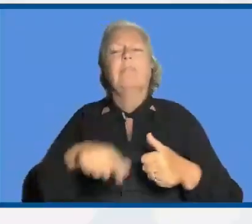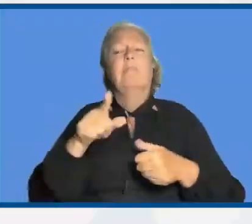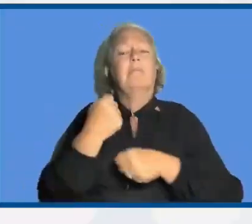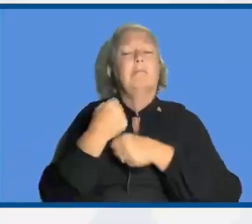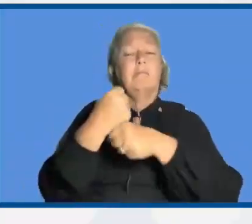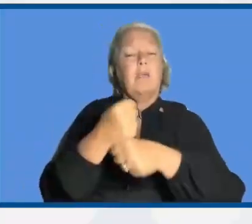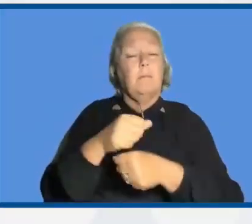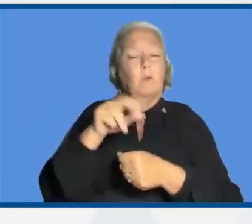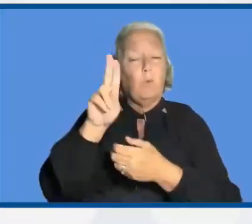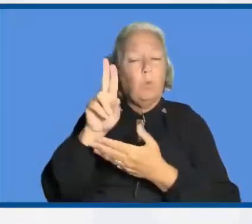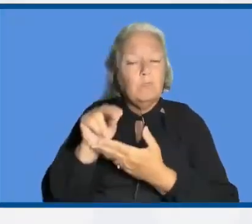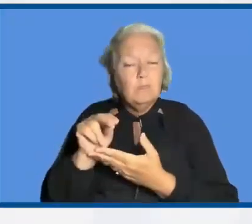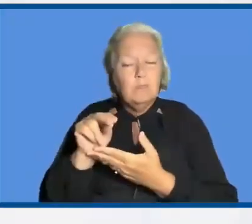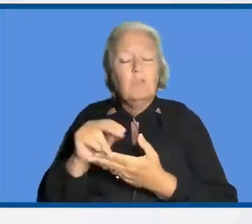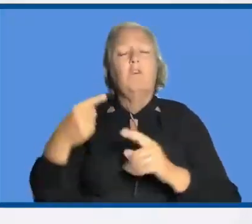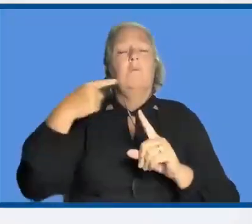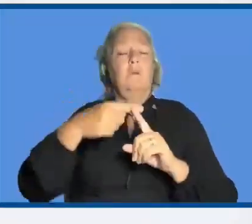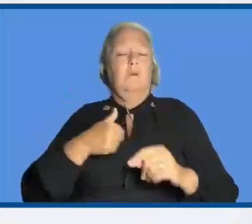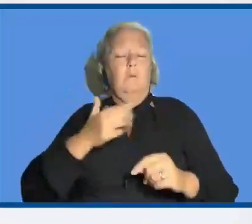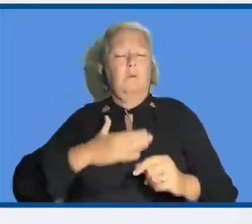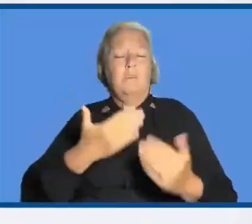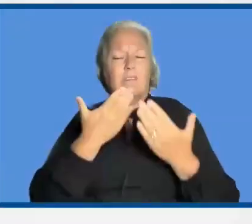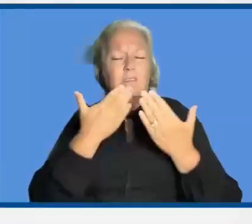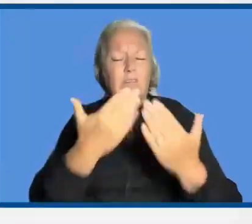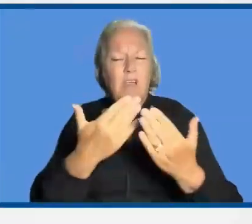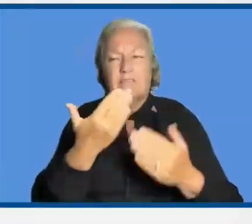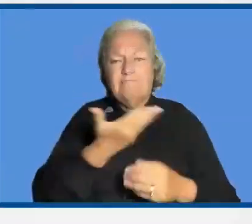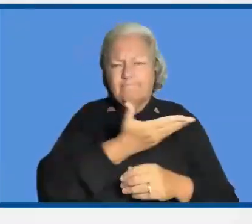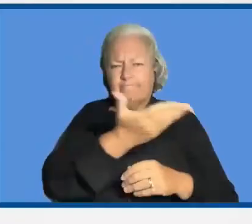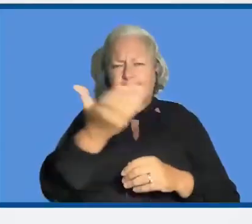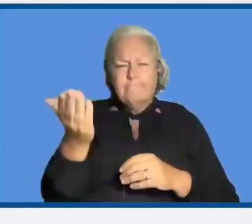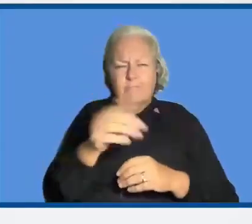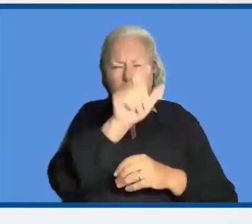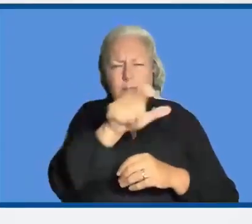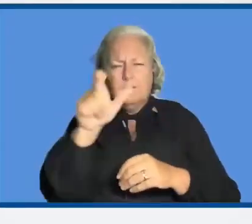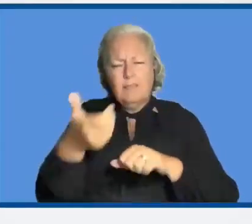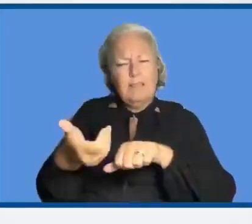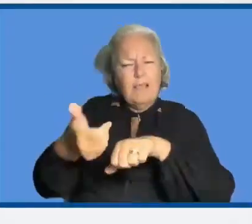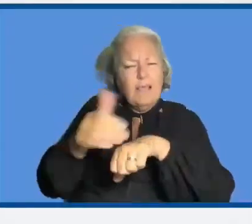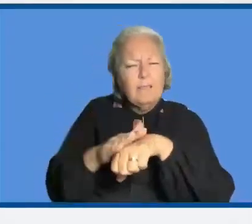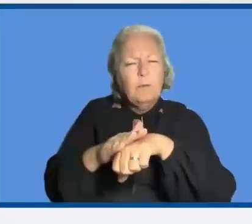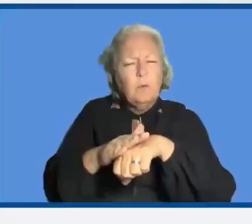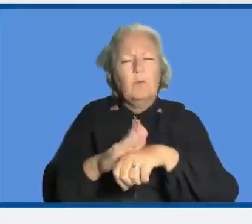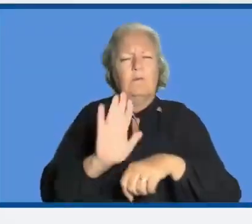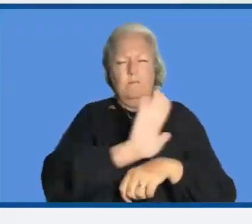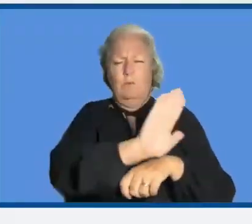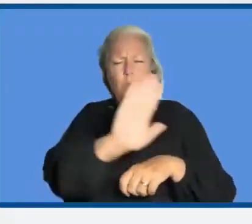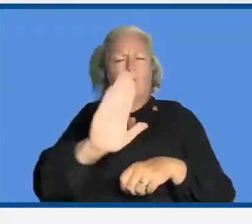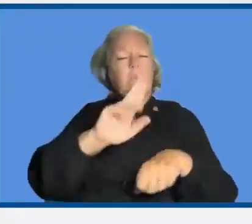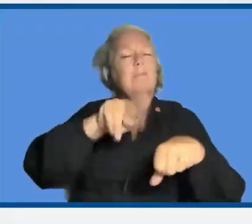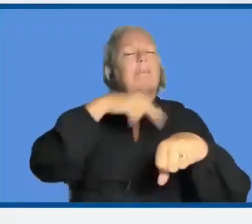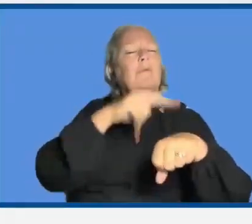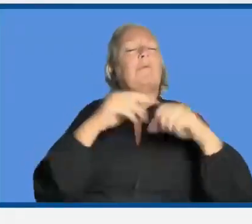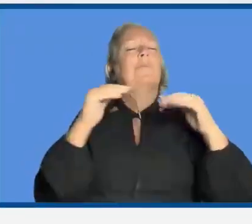also like to thank the experts here at the national level. We know